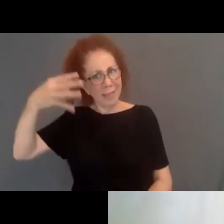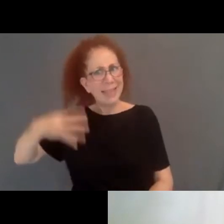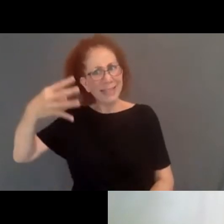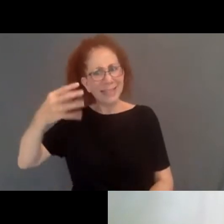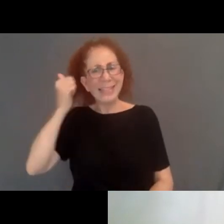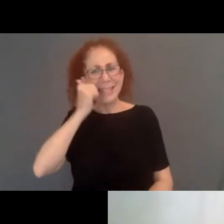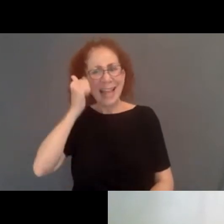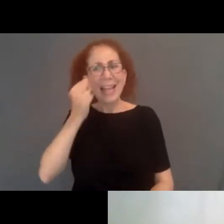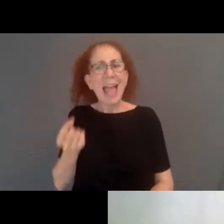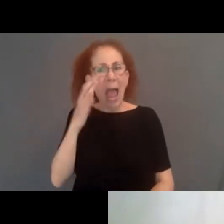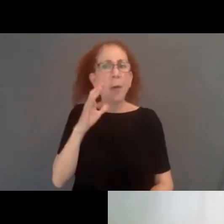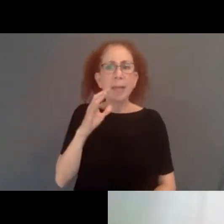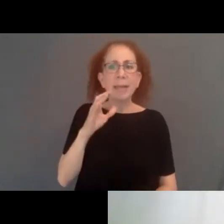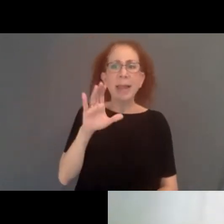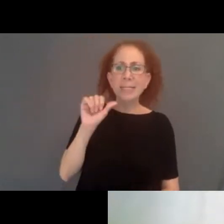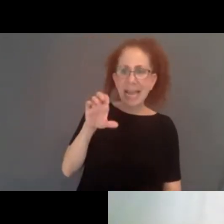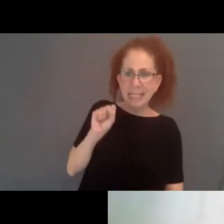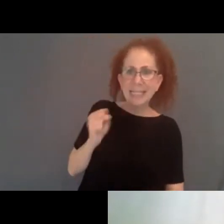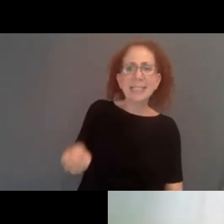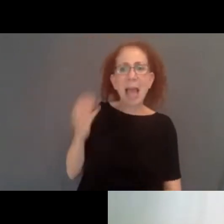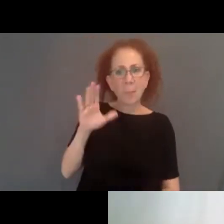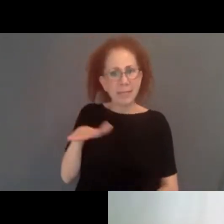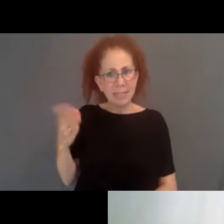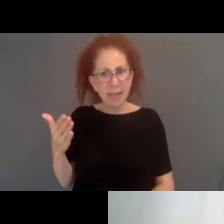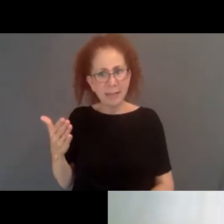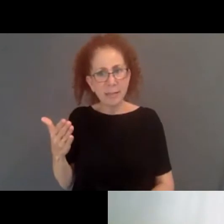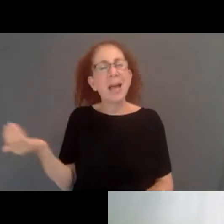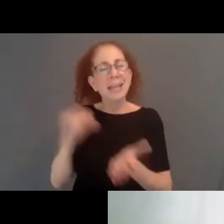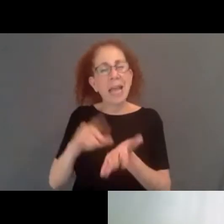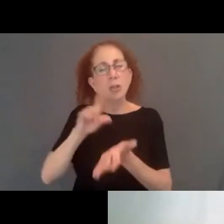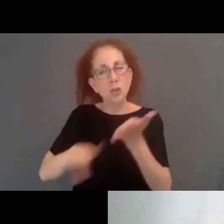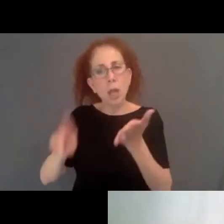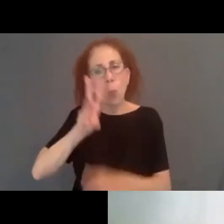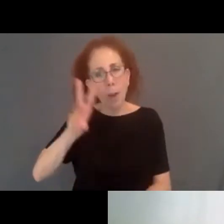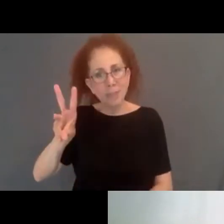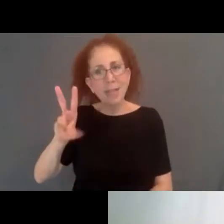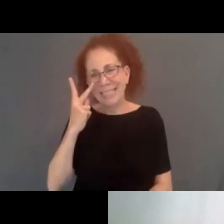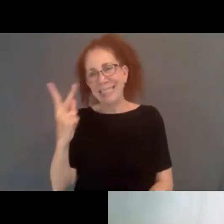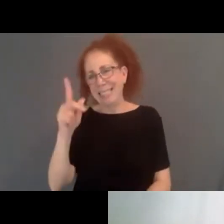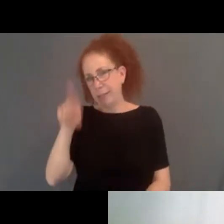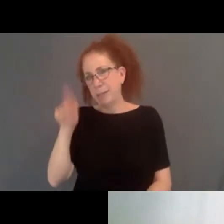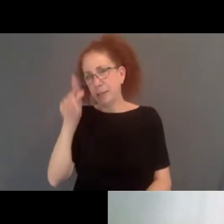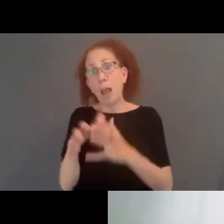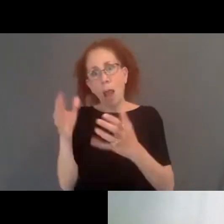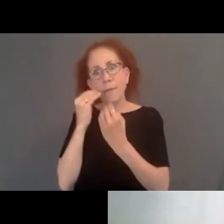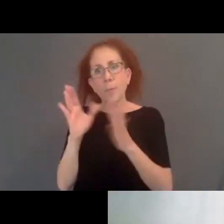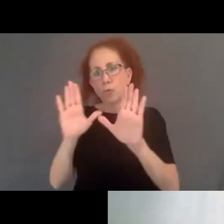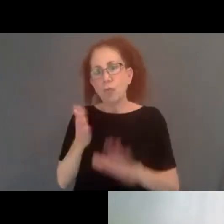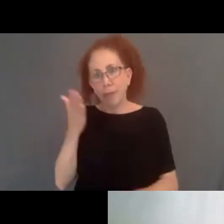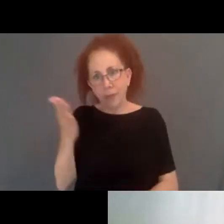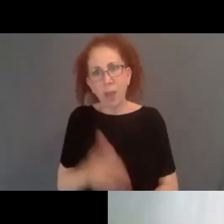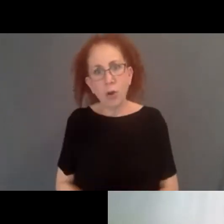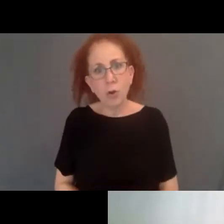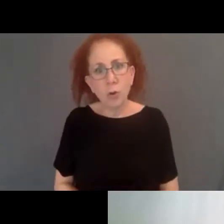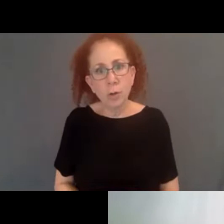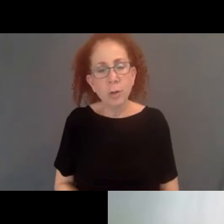so, again, I would tell you to go to the website and check it out because there's all sorts of really great information. And I think that's